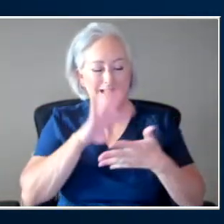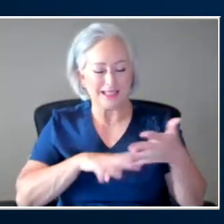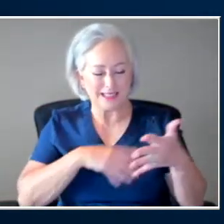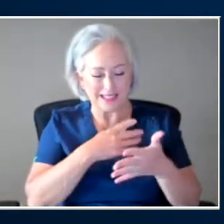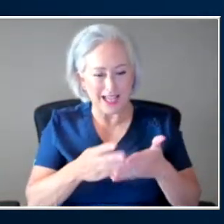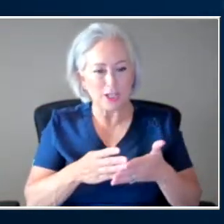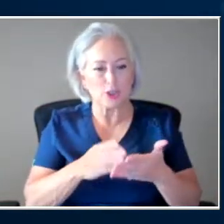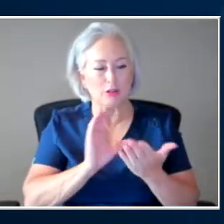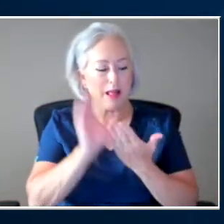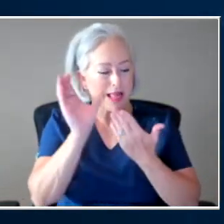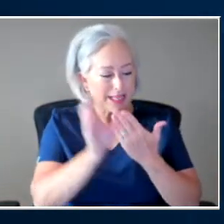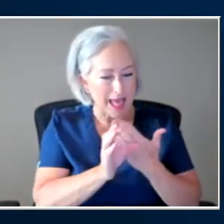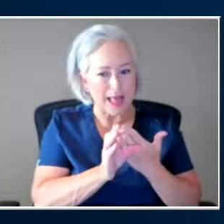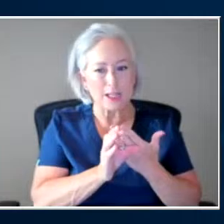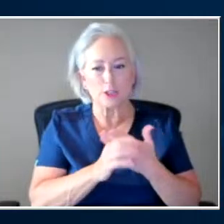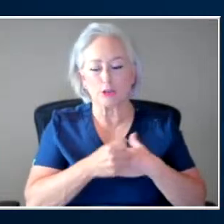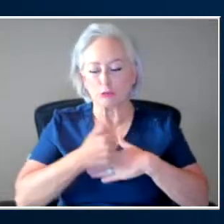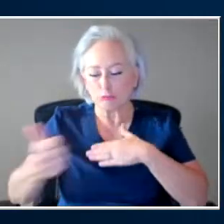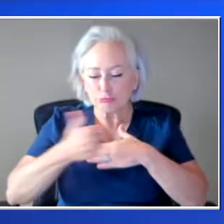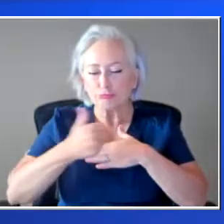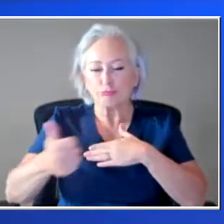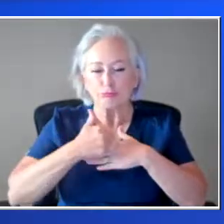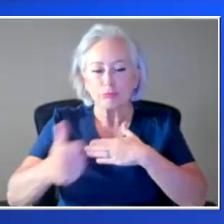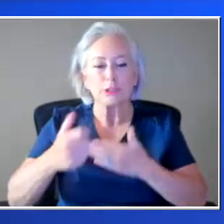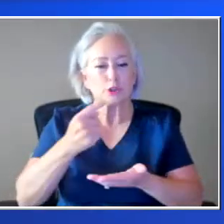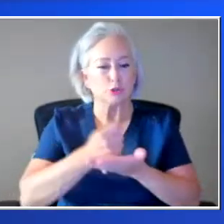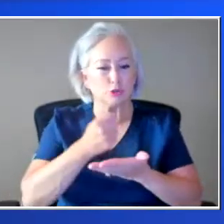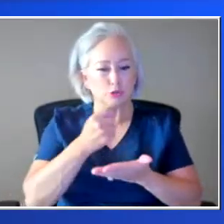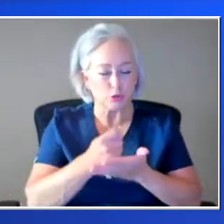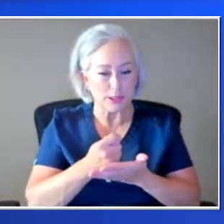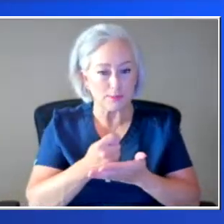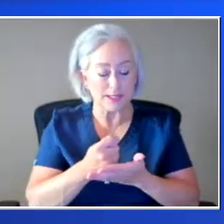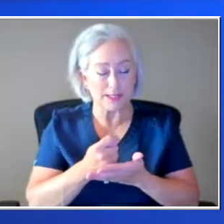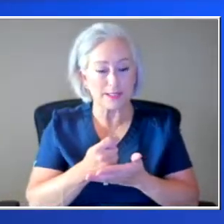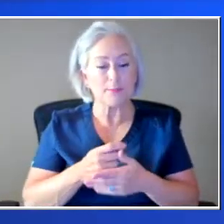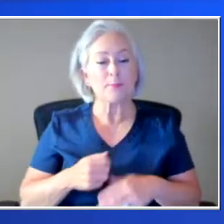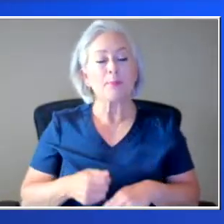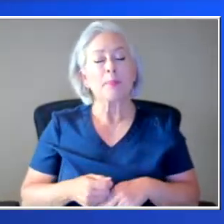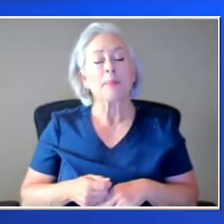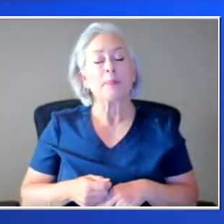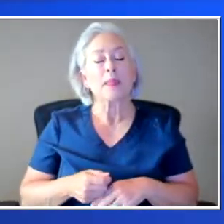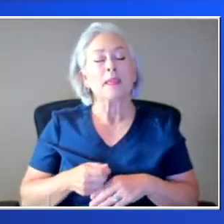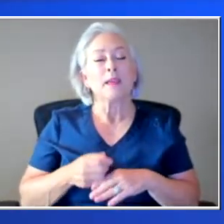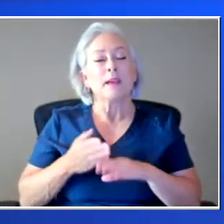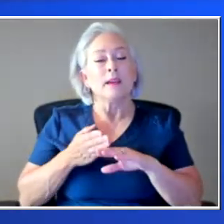of the treatments. And then once I had I got the